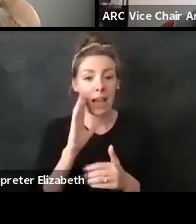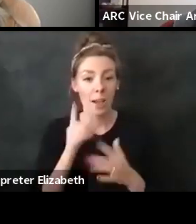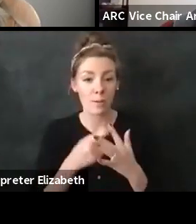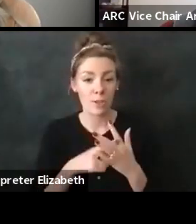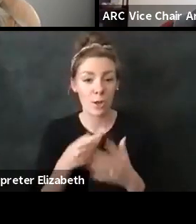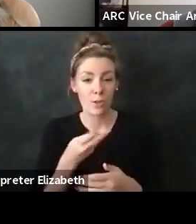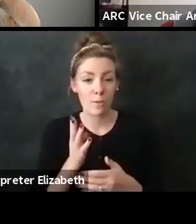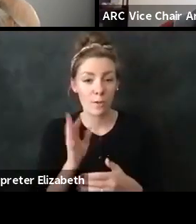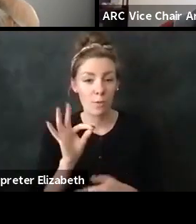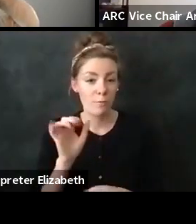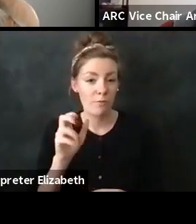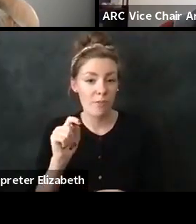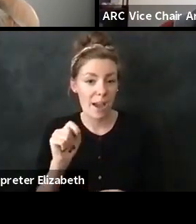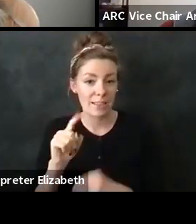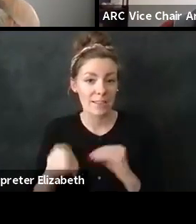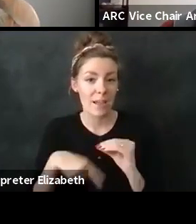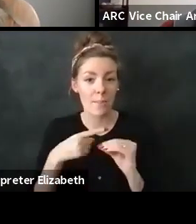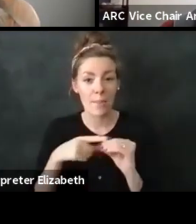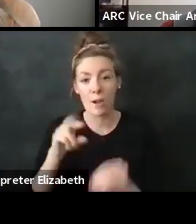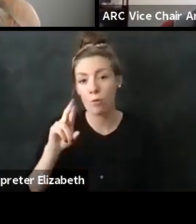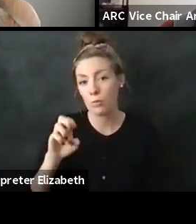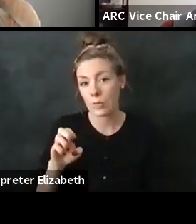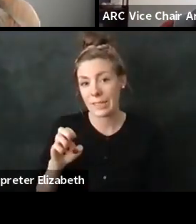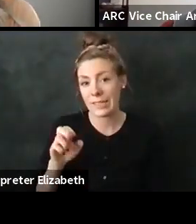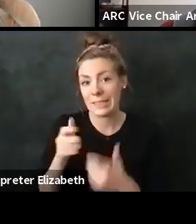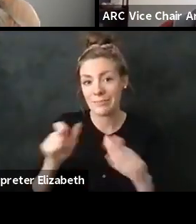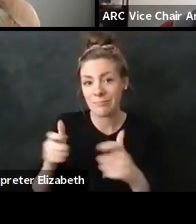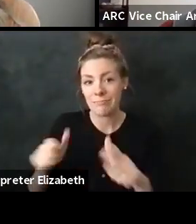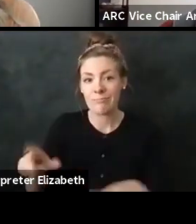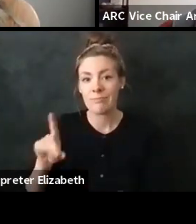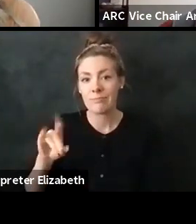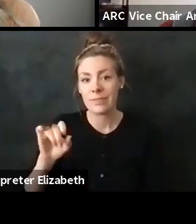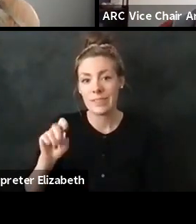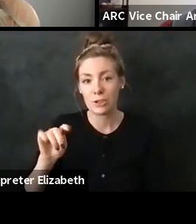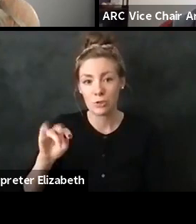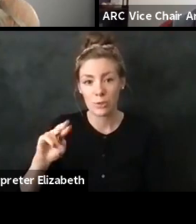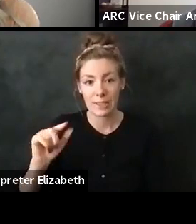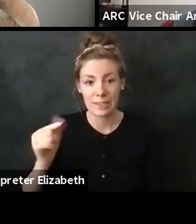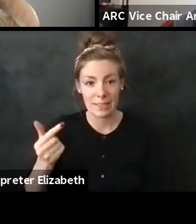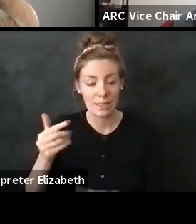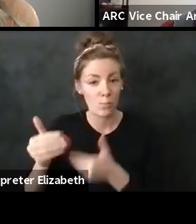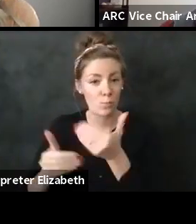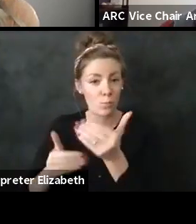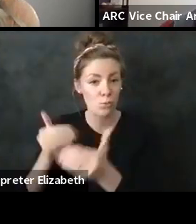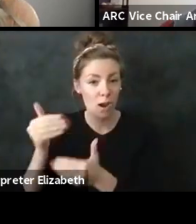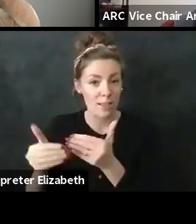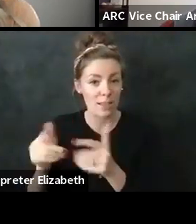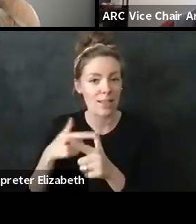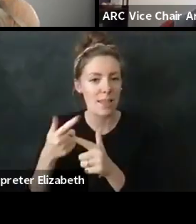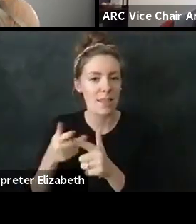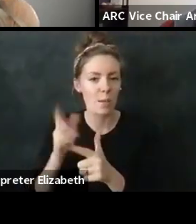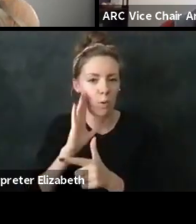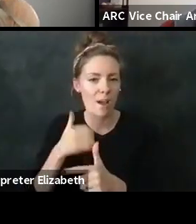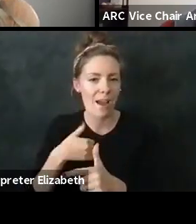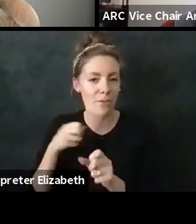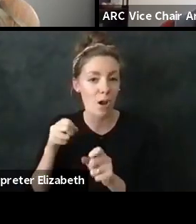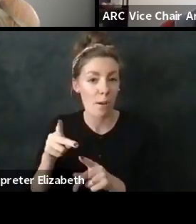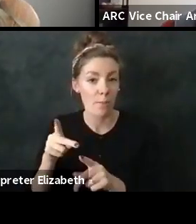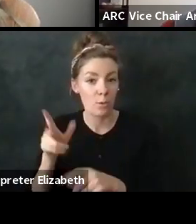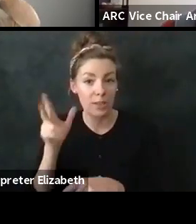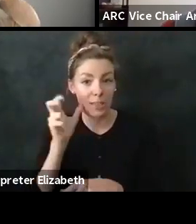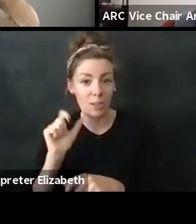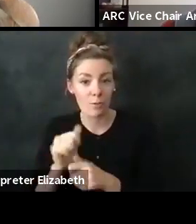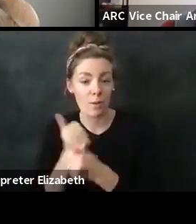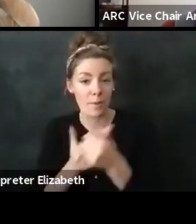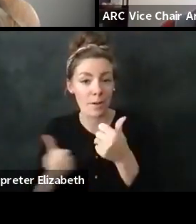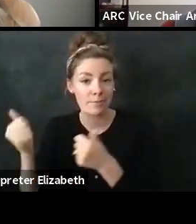few facts about the redistricting process, and then we're going to have an opportunity to hear directly from our chair and vice chair of